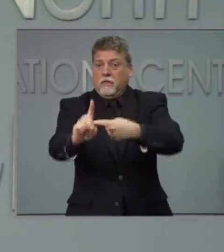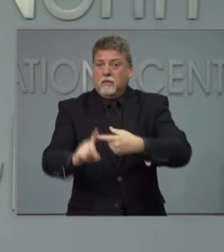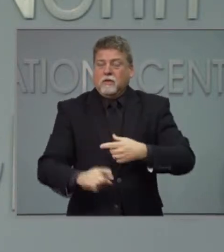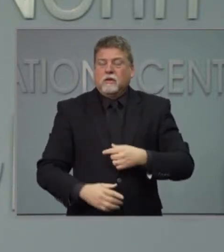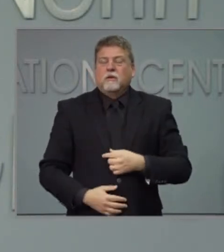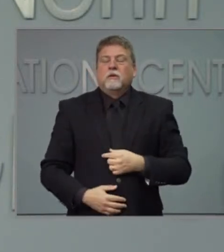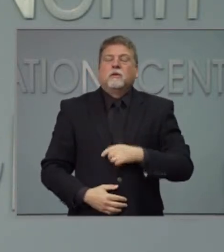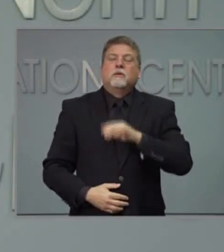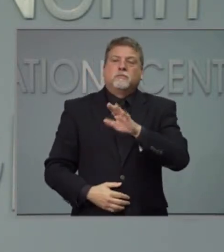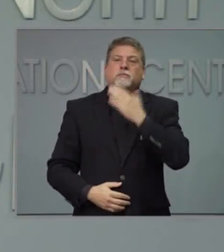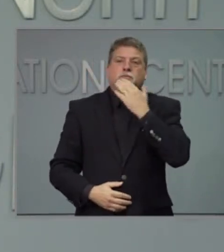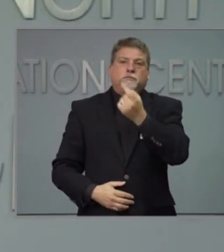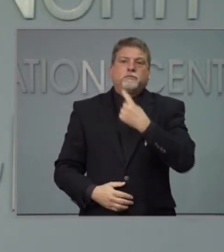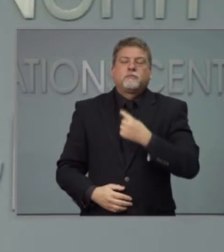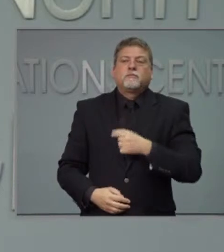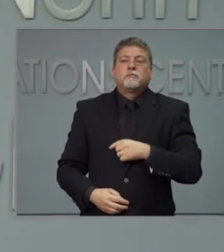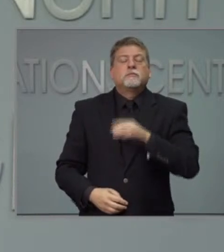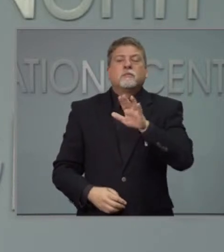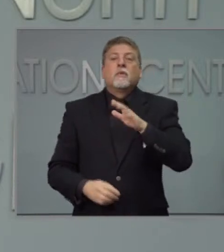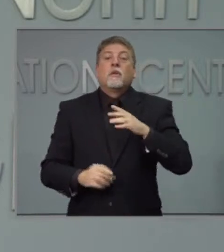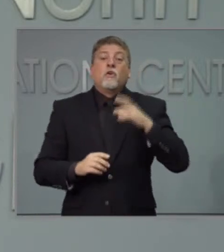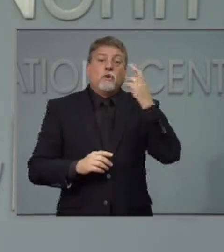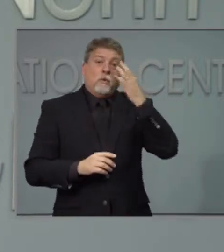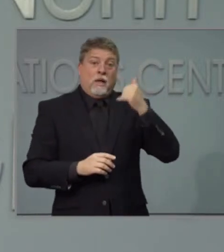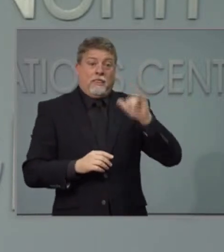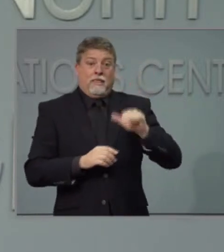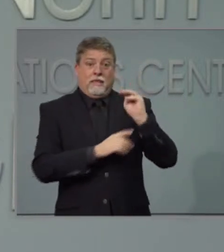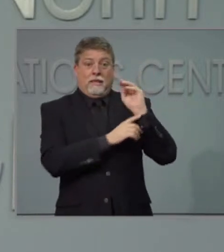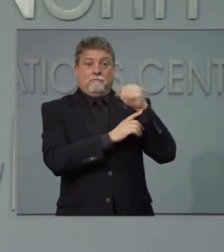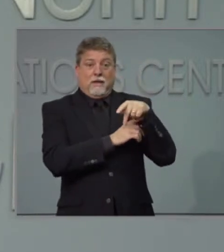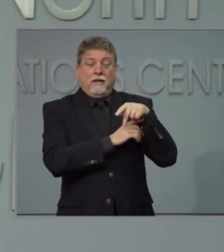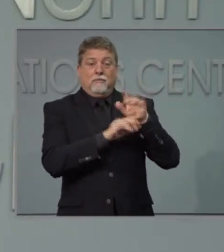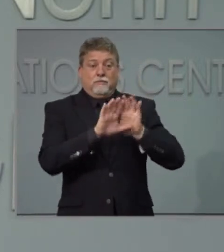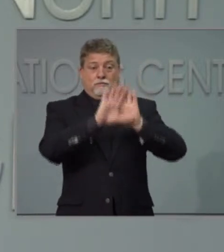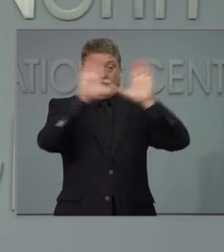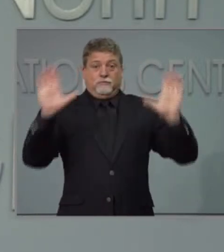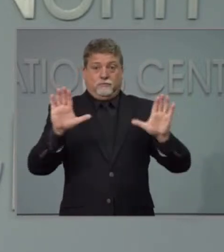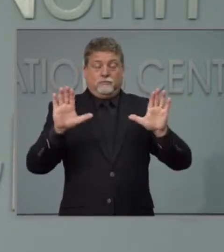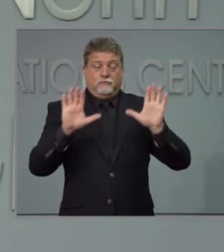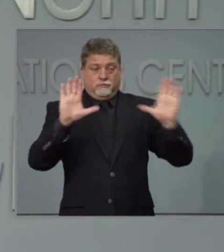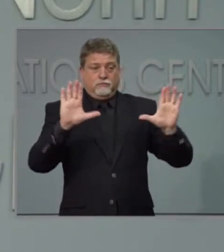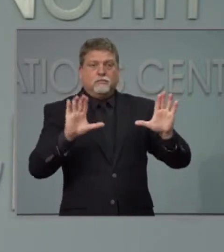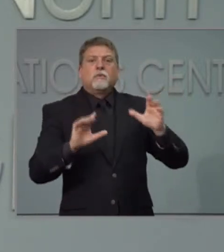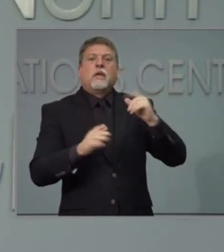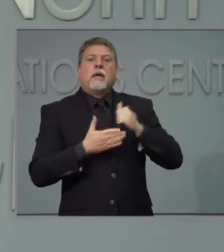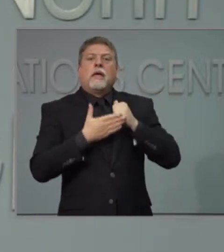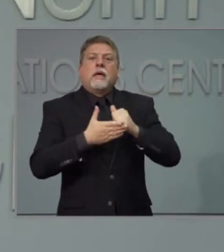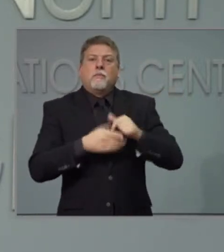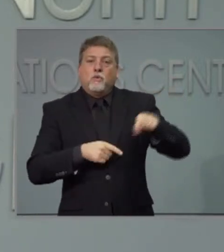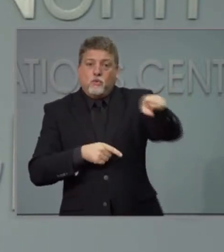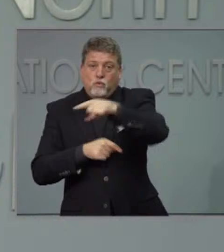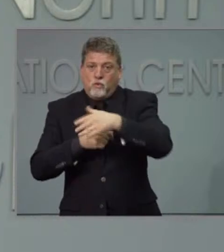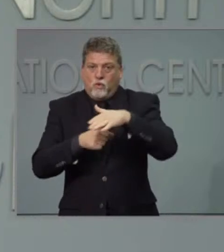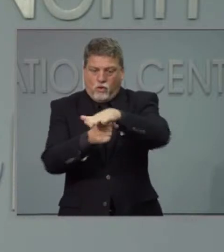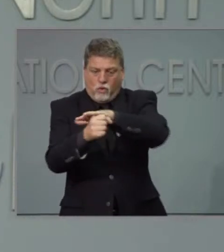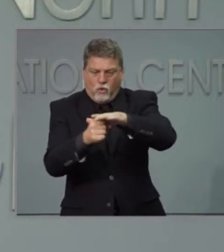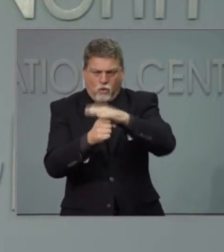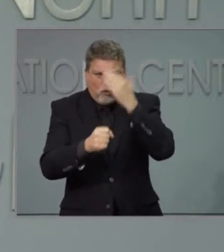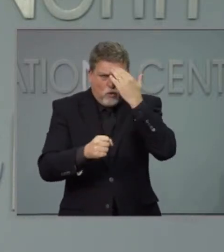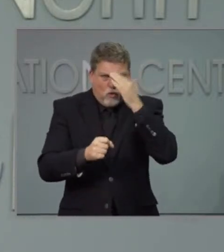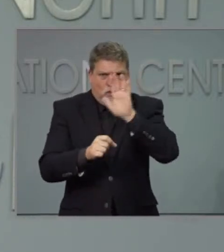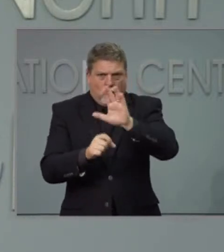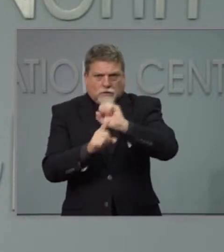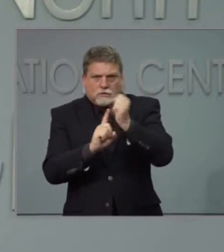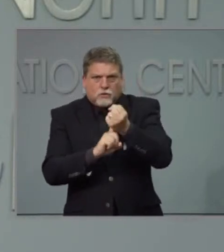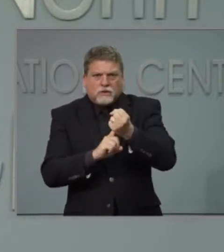are in their metrics, and we're going to come every 4 weeks to give counties the opportunity, hopefully,